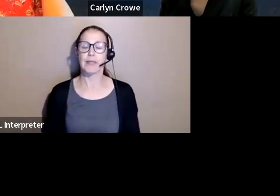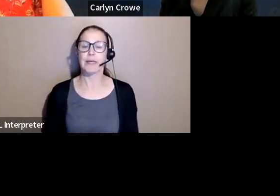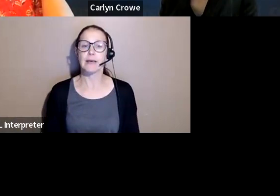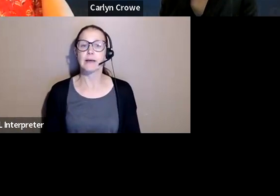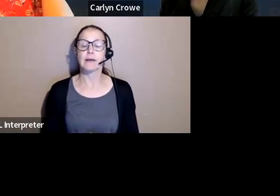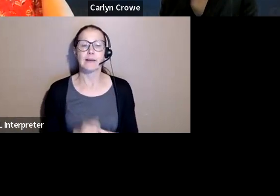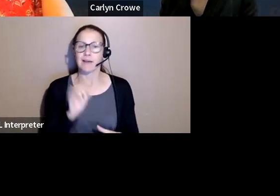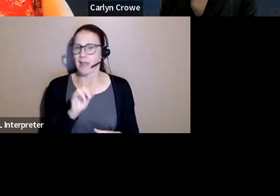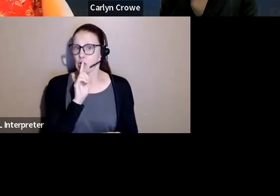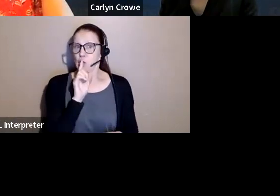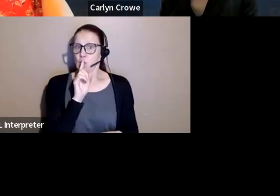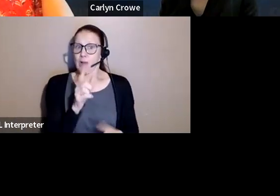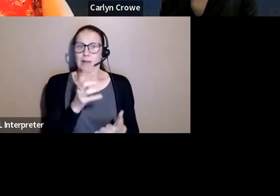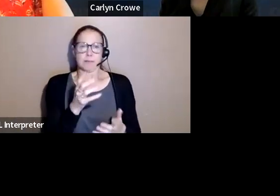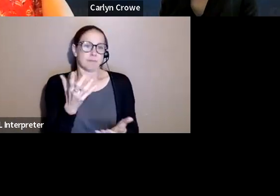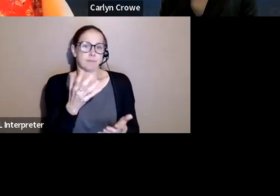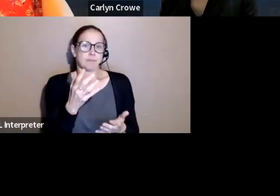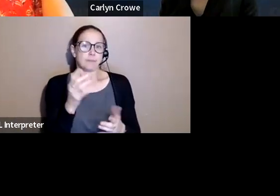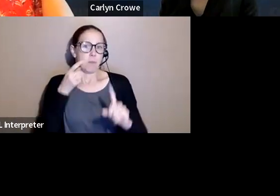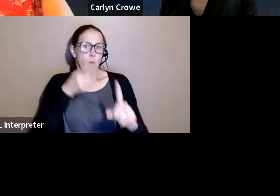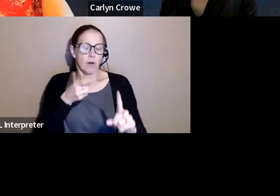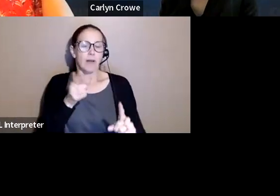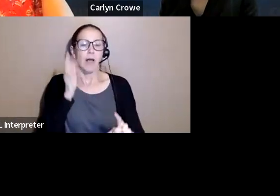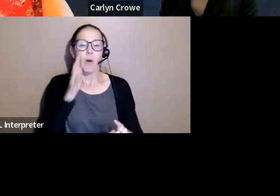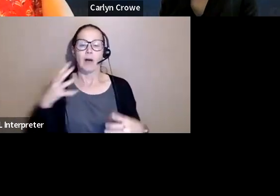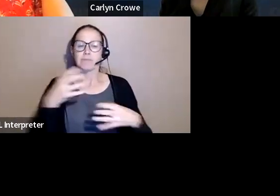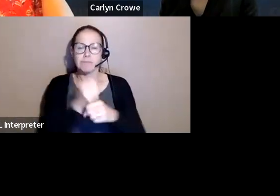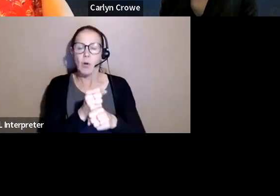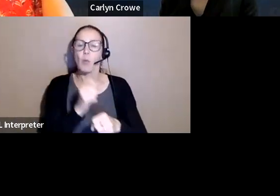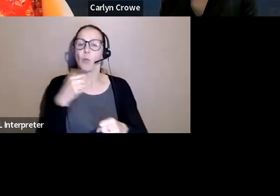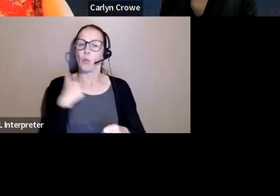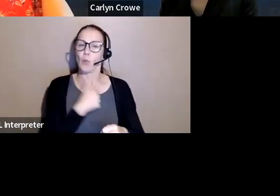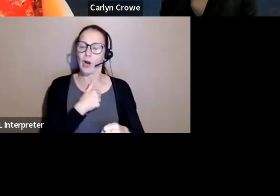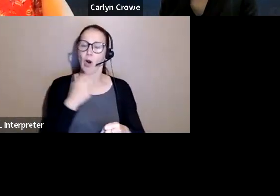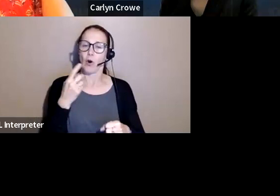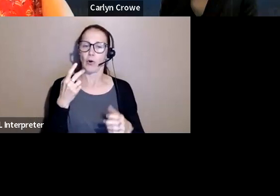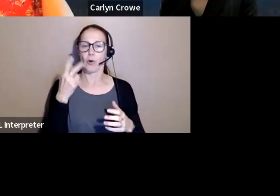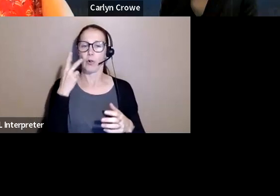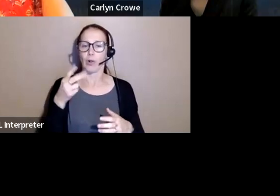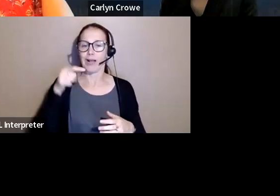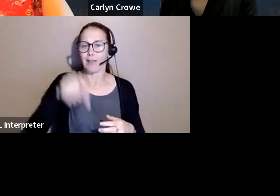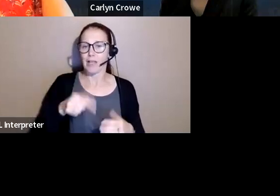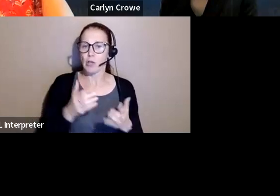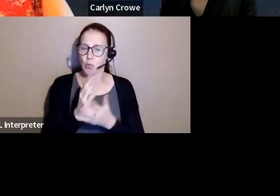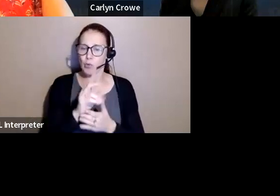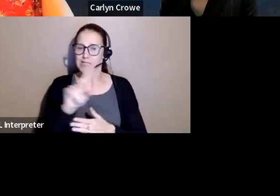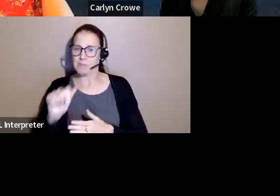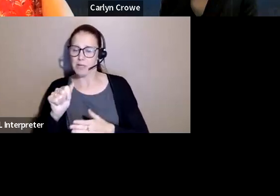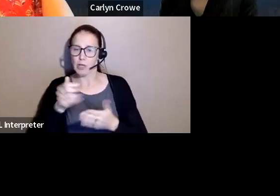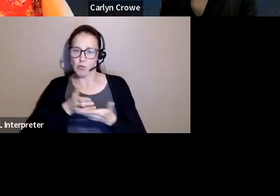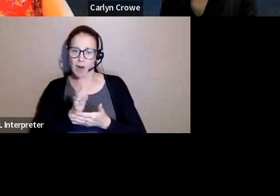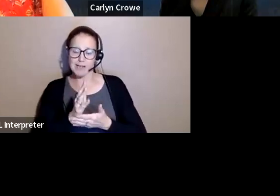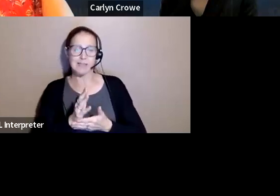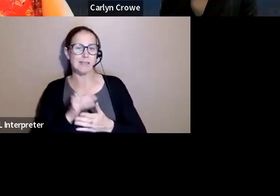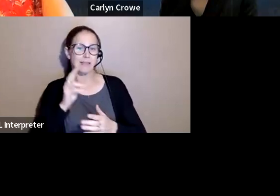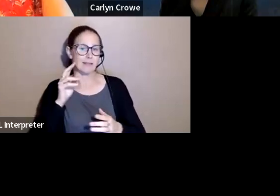So that's really the crux of it. Like I said, I'll just recap really quickly. We're just looking at this through a disability rights lens and how these